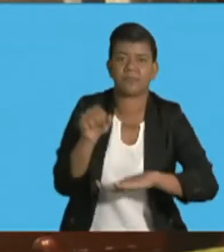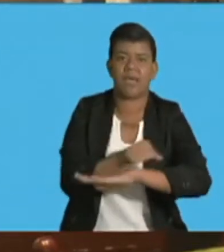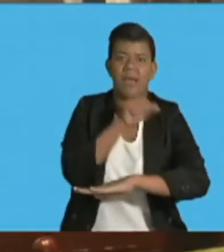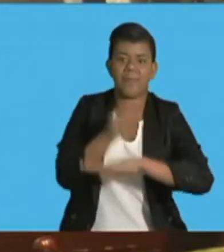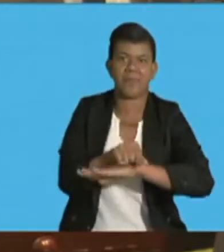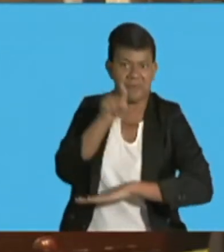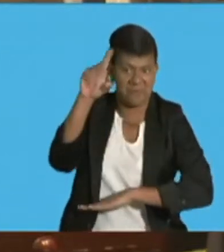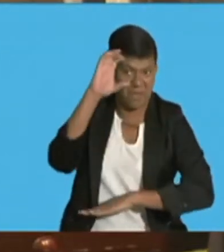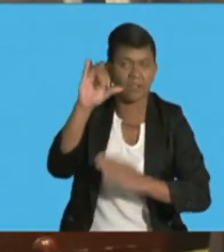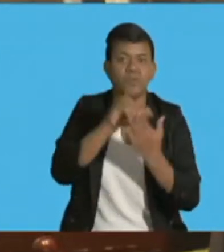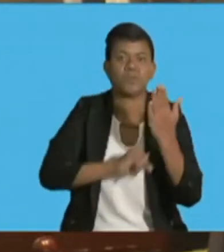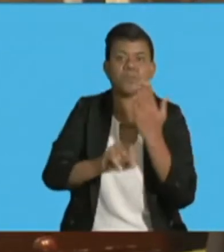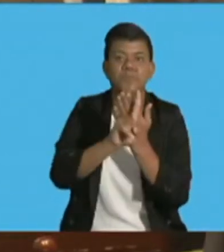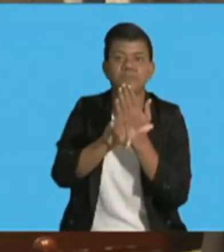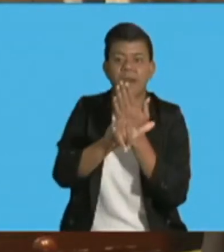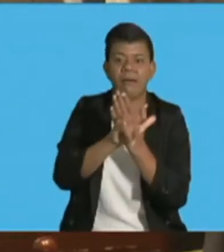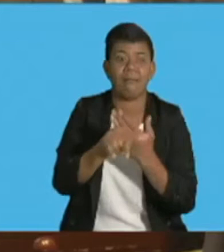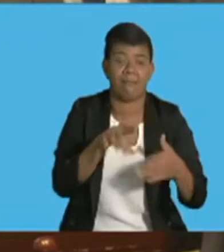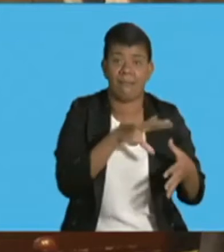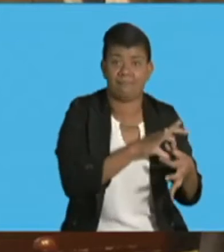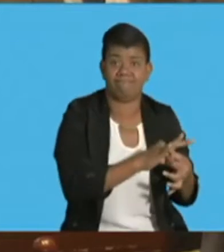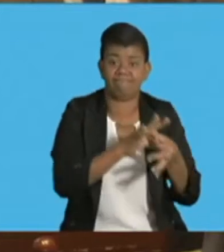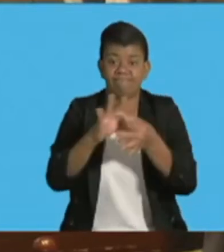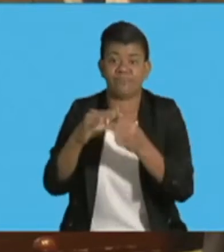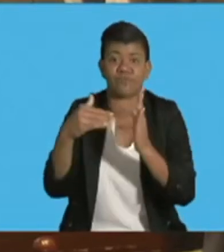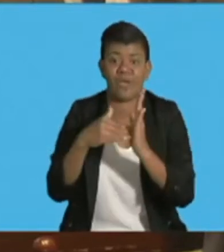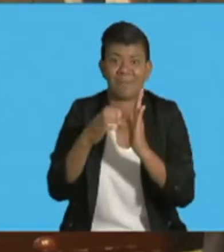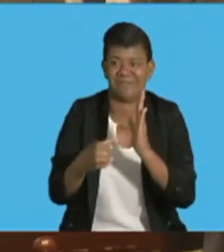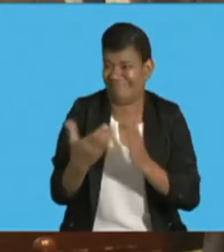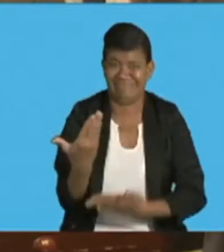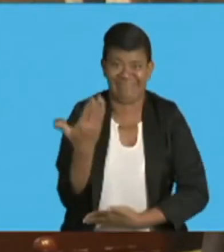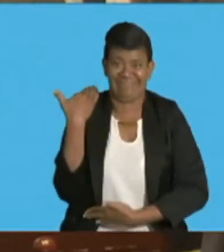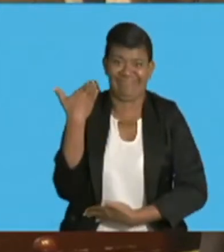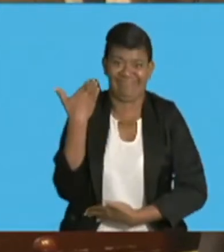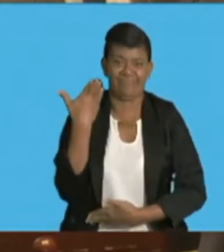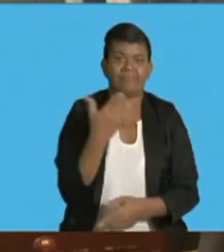the co-chairs are the former governor of the bank, or the Central Bank